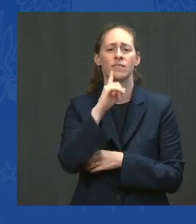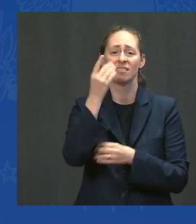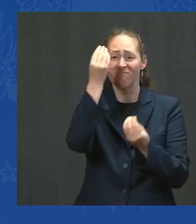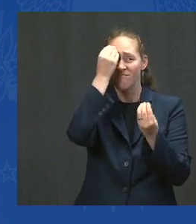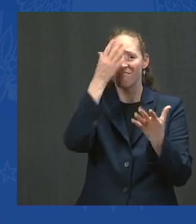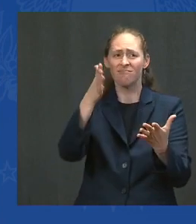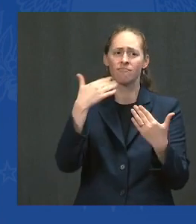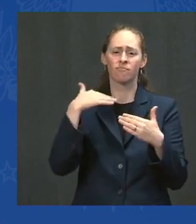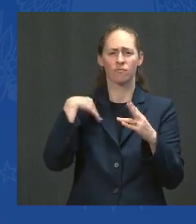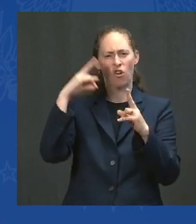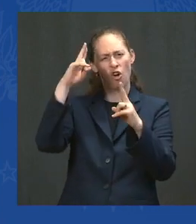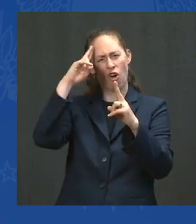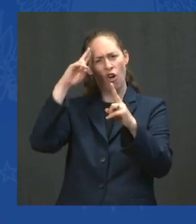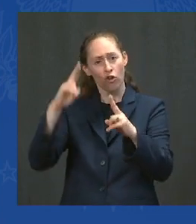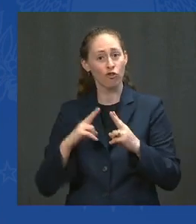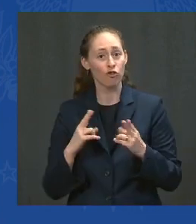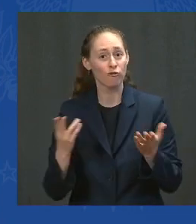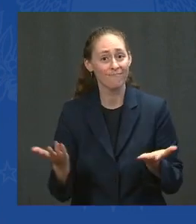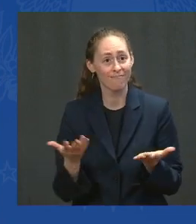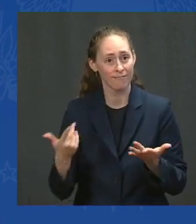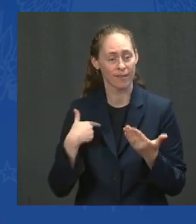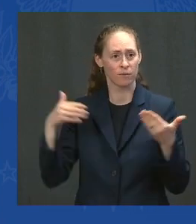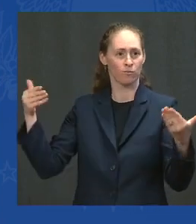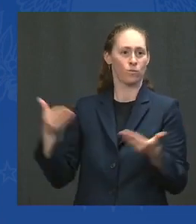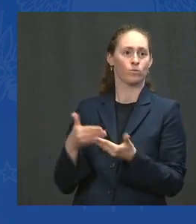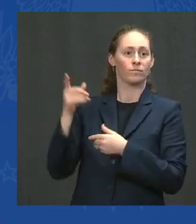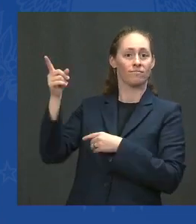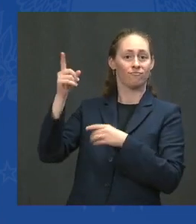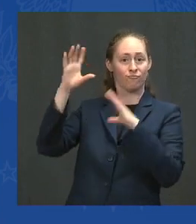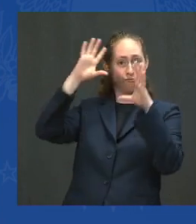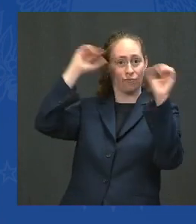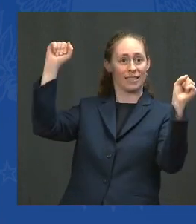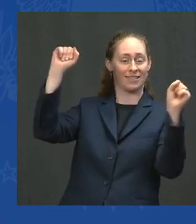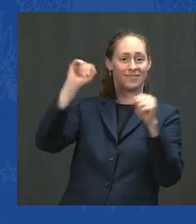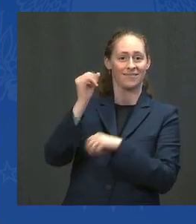to introduce to you today President Joe Biden.